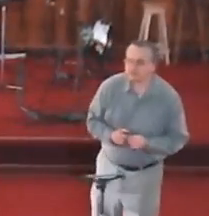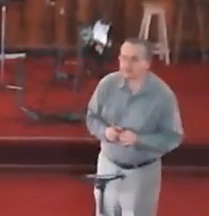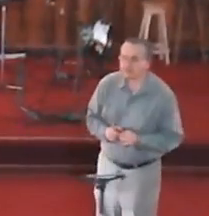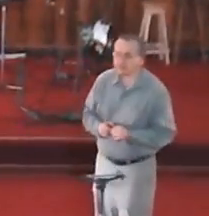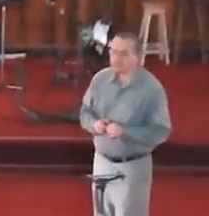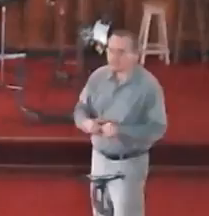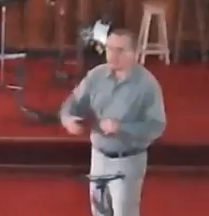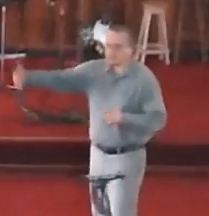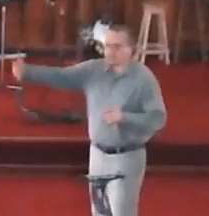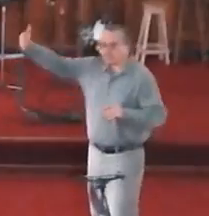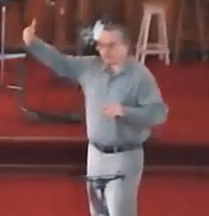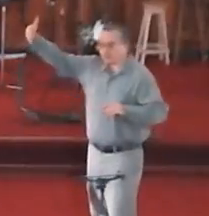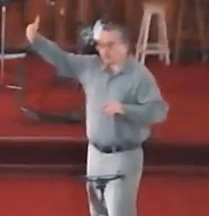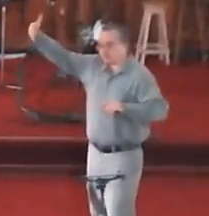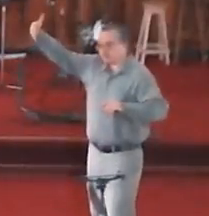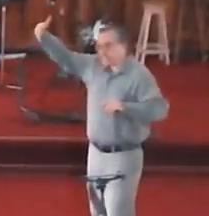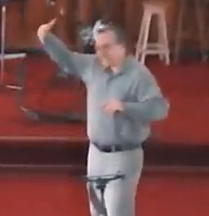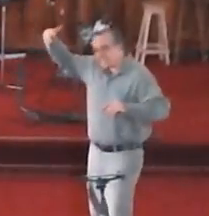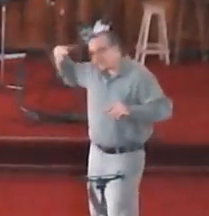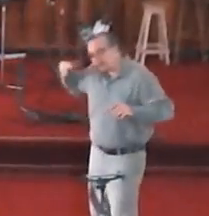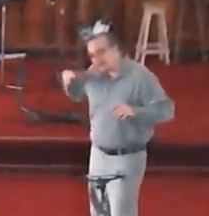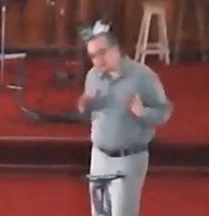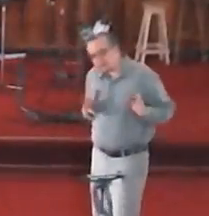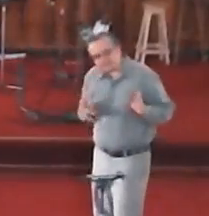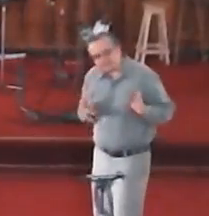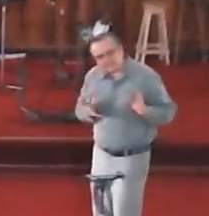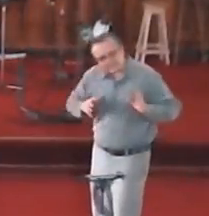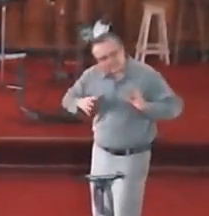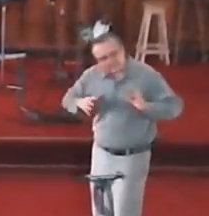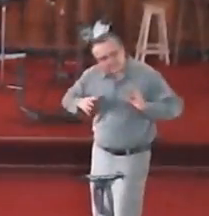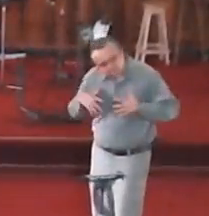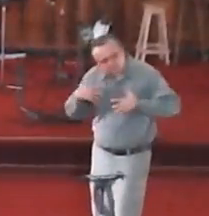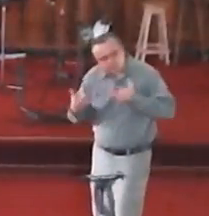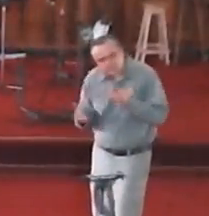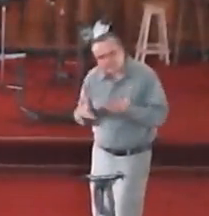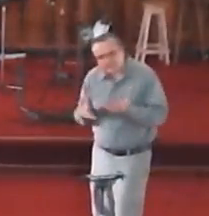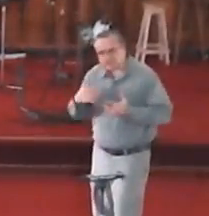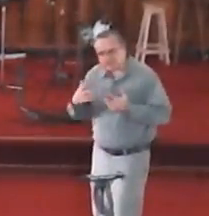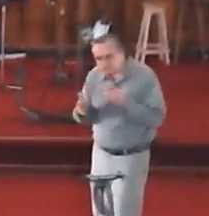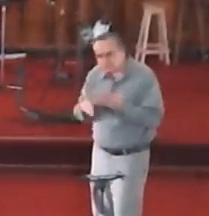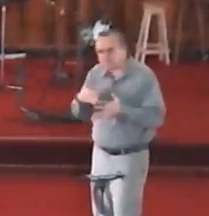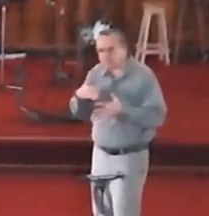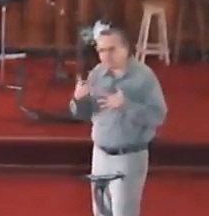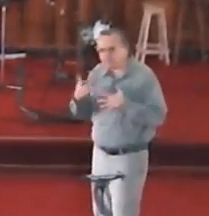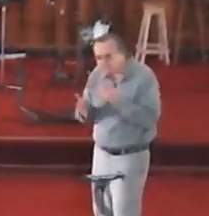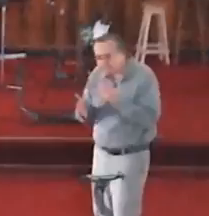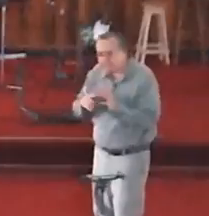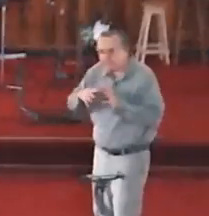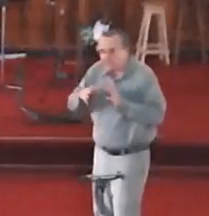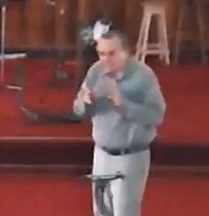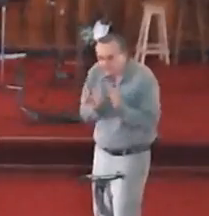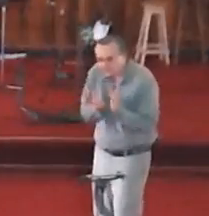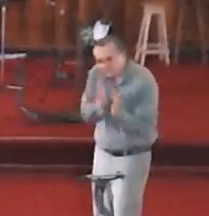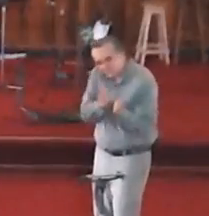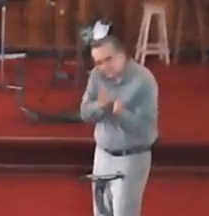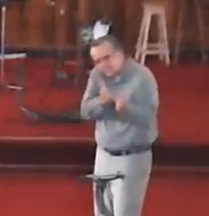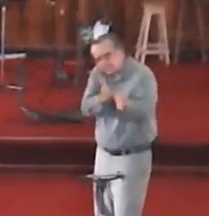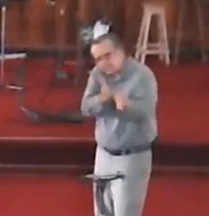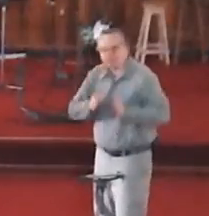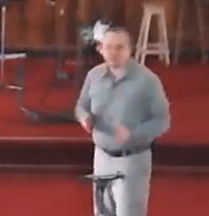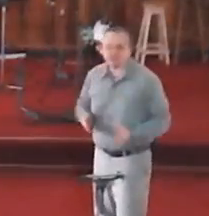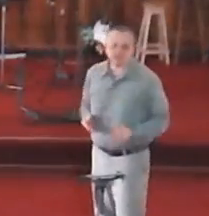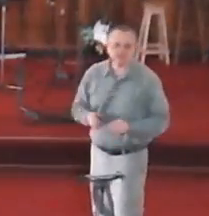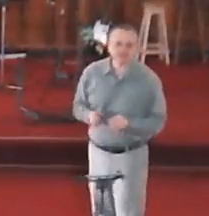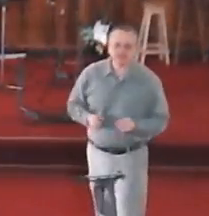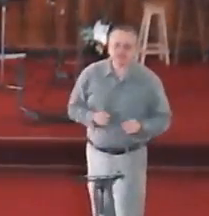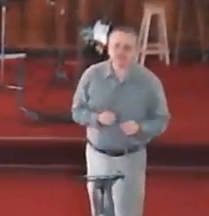alongside them, would accompany them in the things they were doing. Venir a la par nuestra y él nos consuela, nos exhorta, nos anima a seguir el